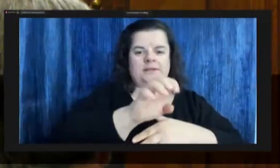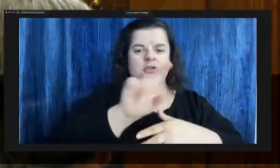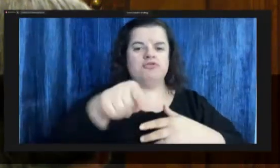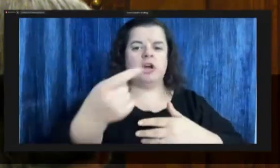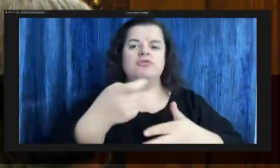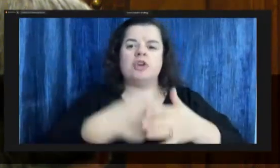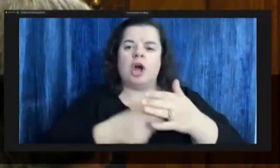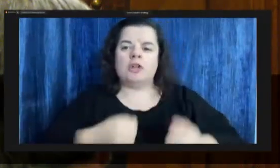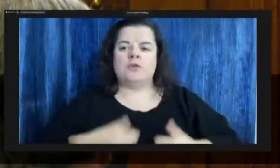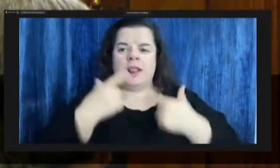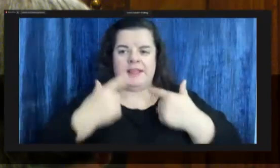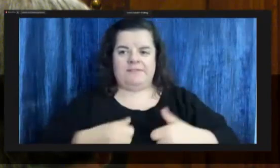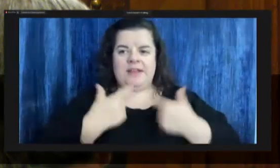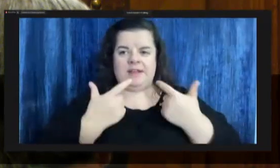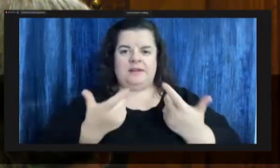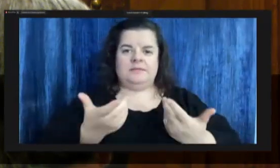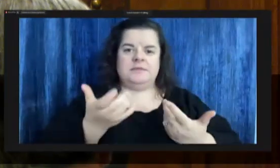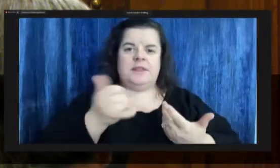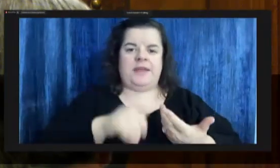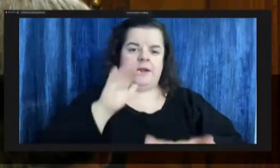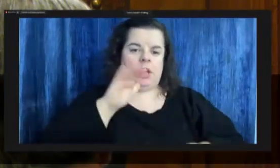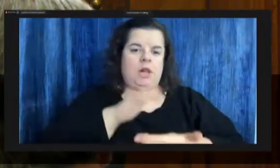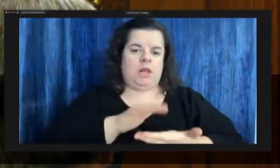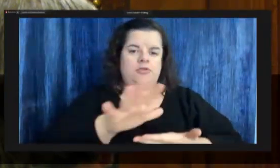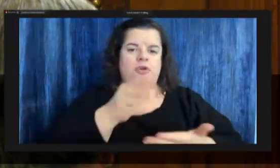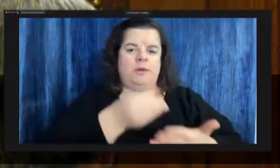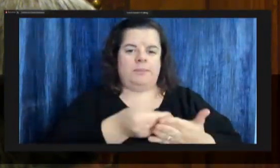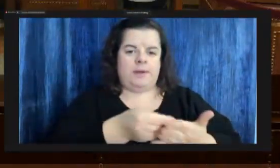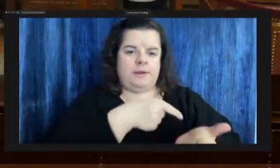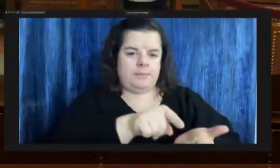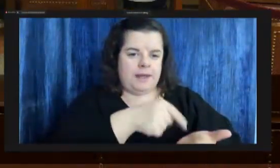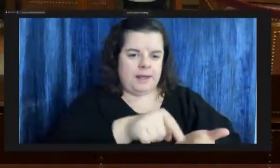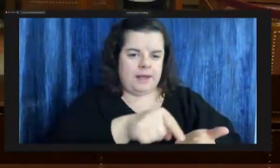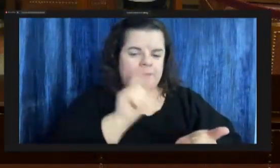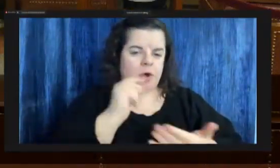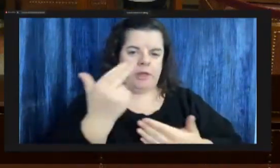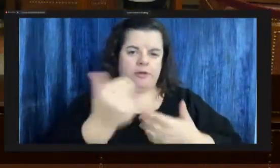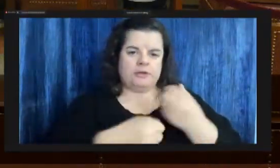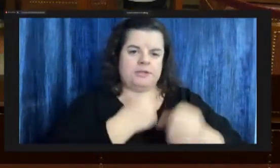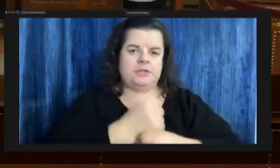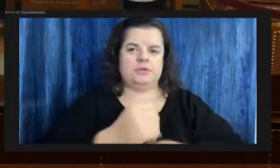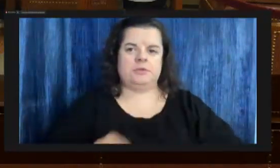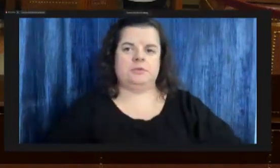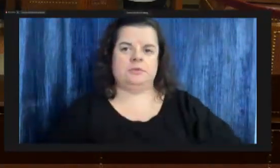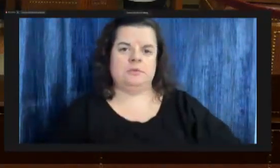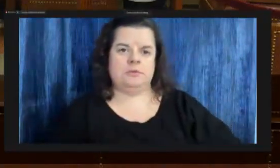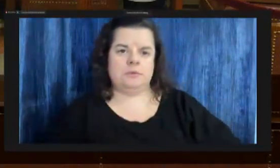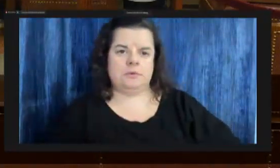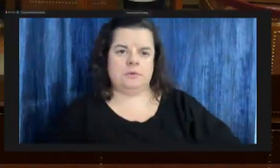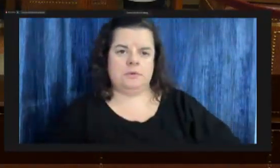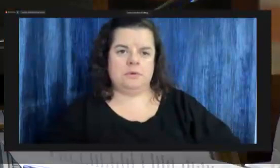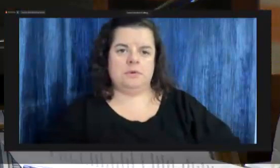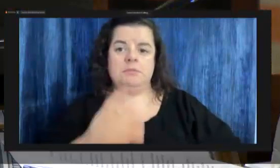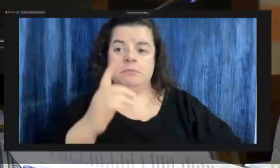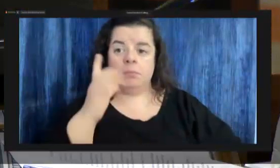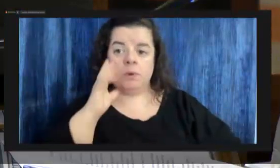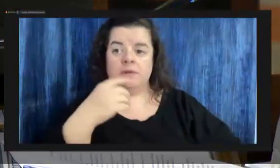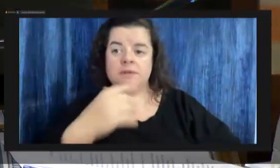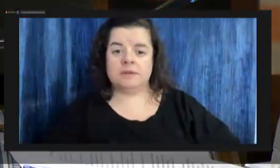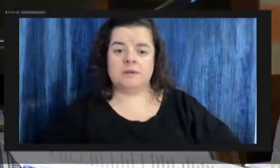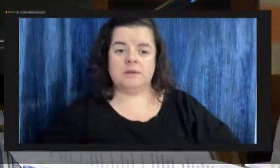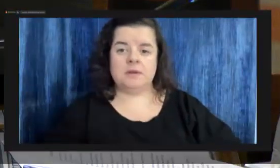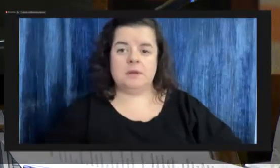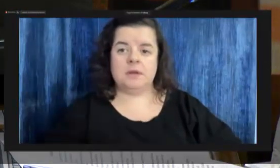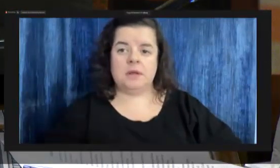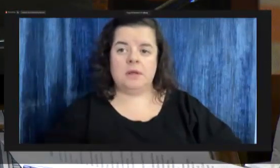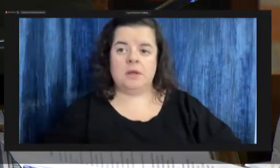omissions that did diminish your salary for 13 straight years. Thank you. And I will say, I think most of us would do these jobs for free